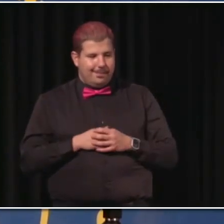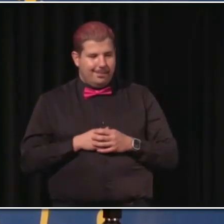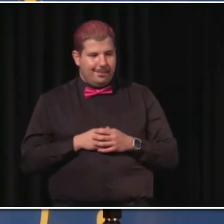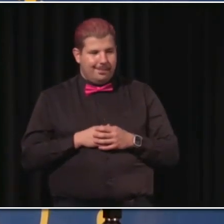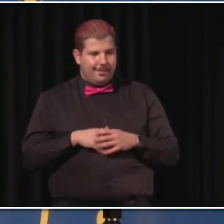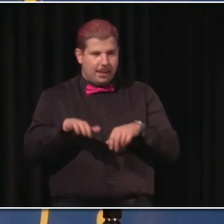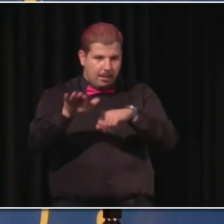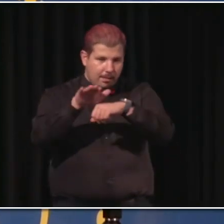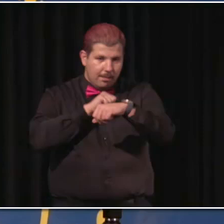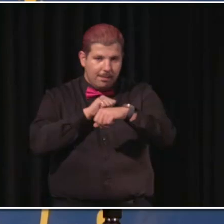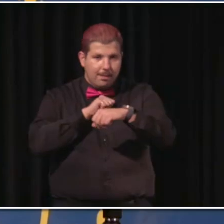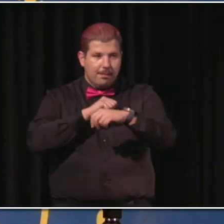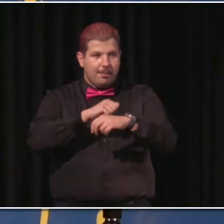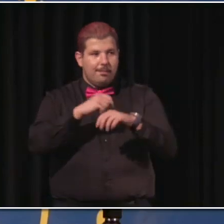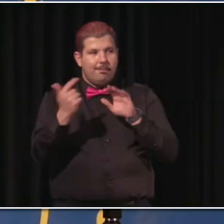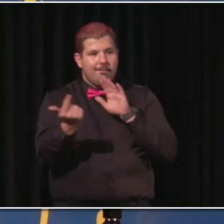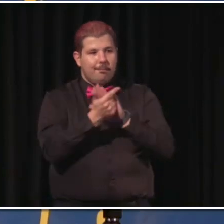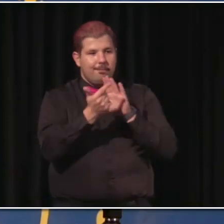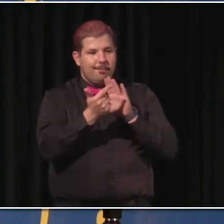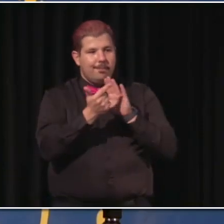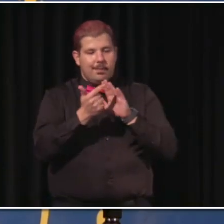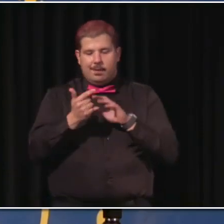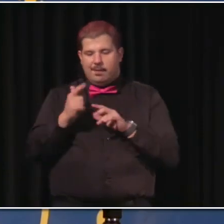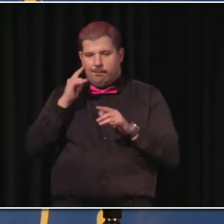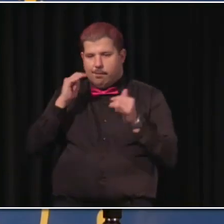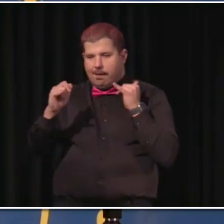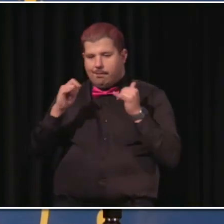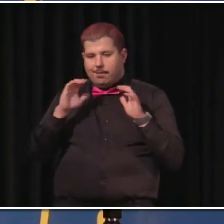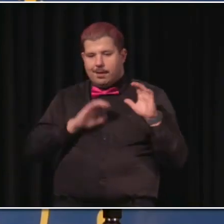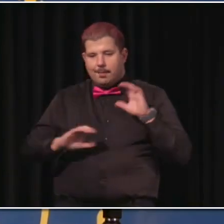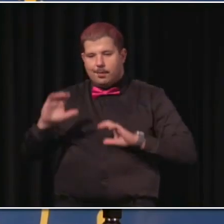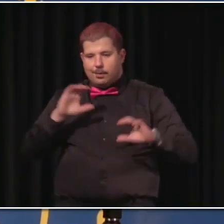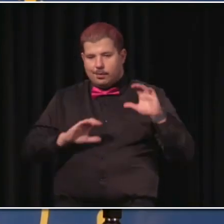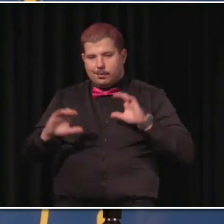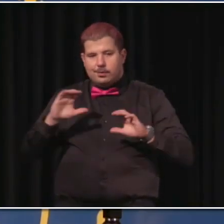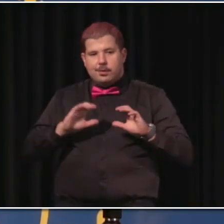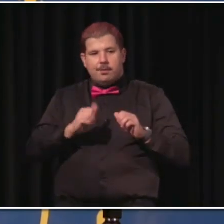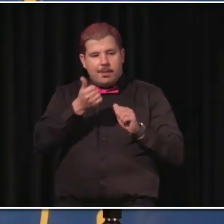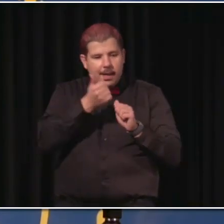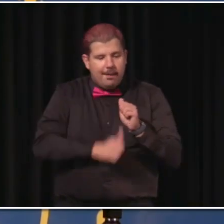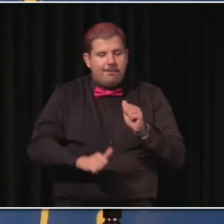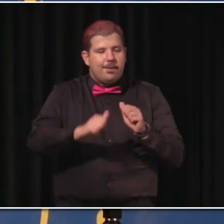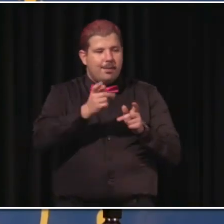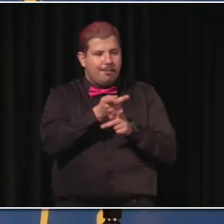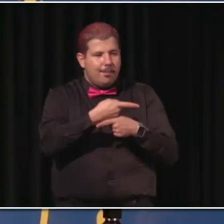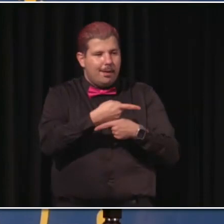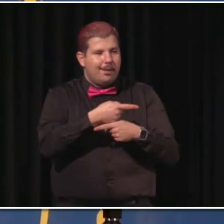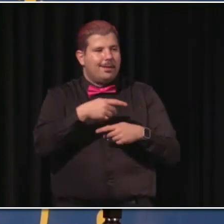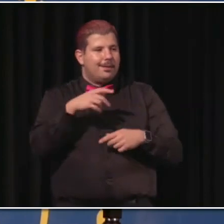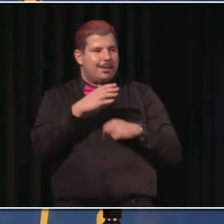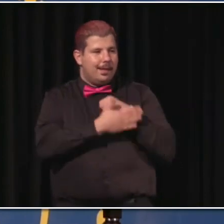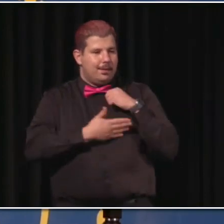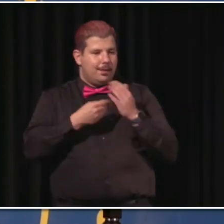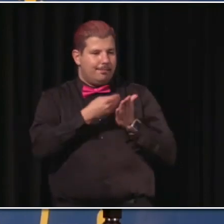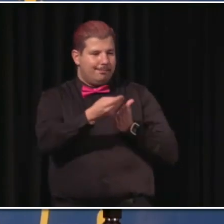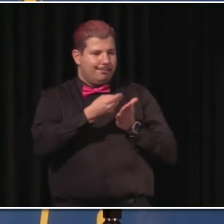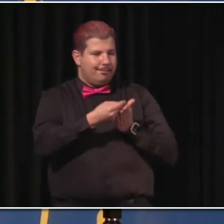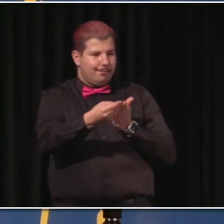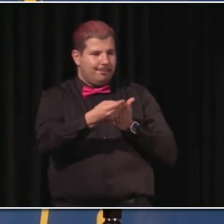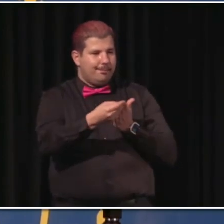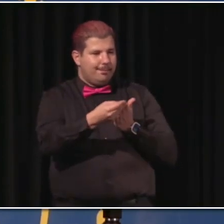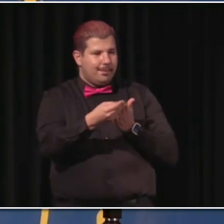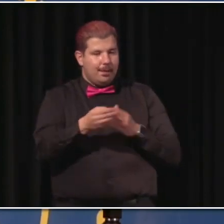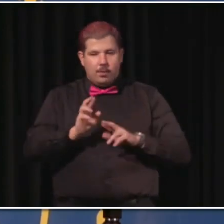I'm calling to ban these forever chemicals from every product the county buys. And we're ready